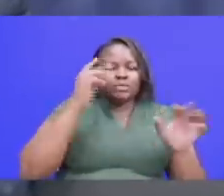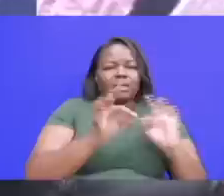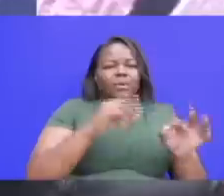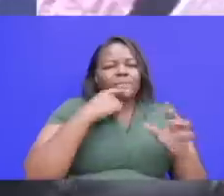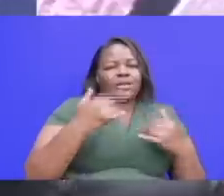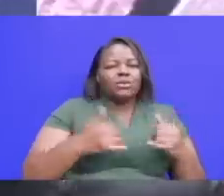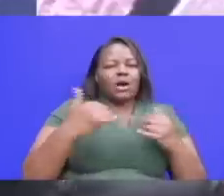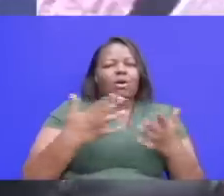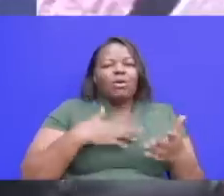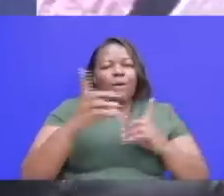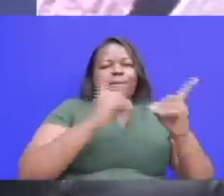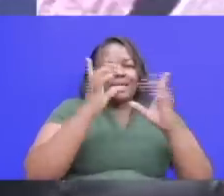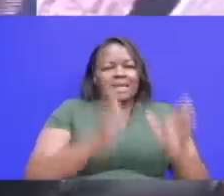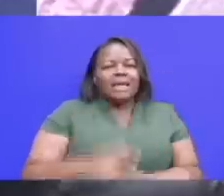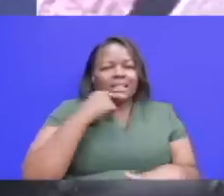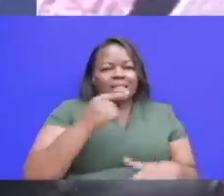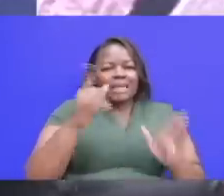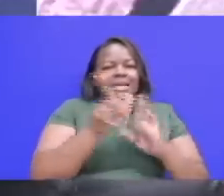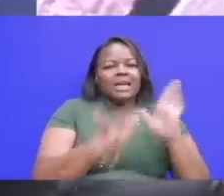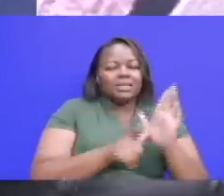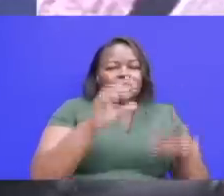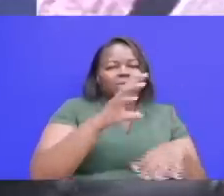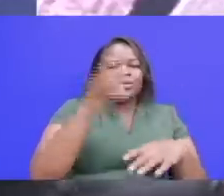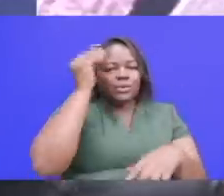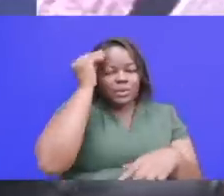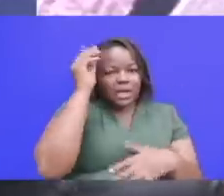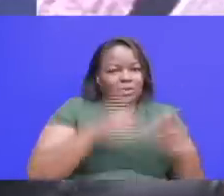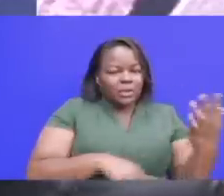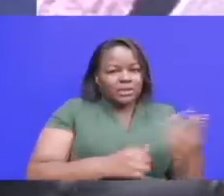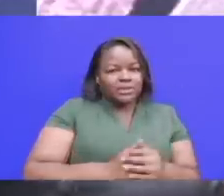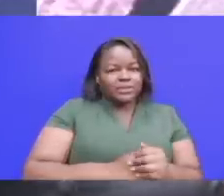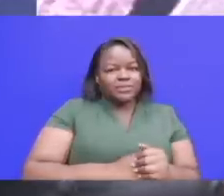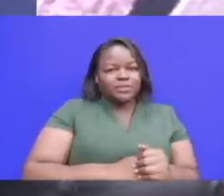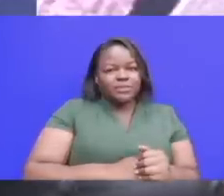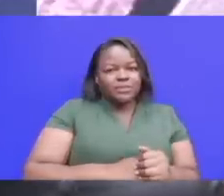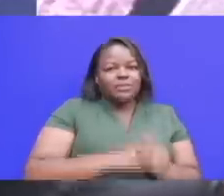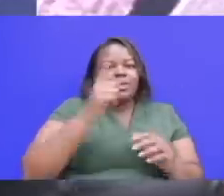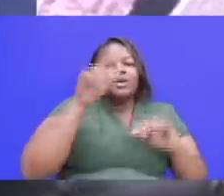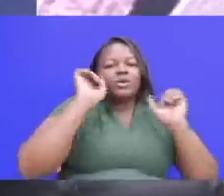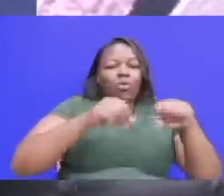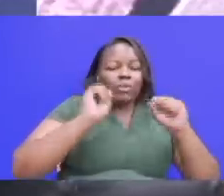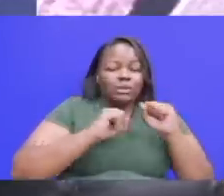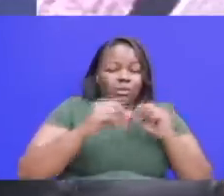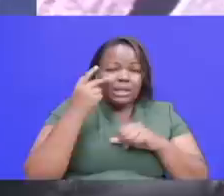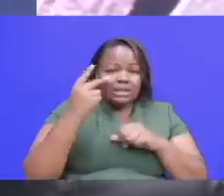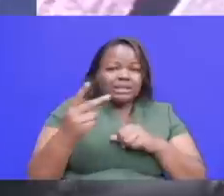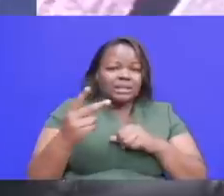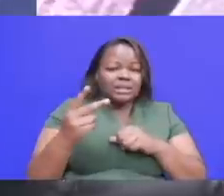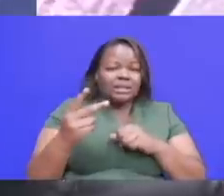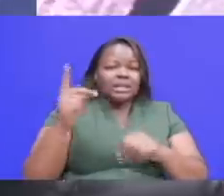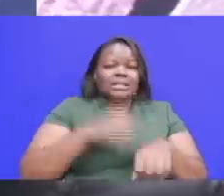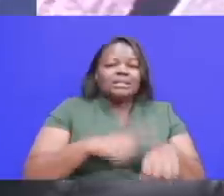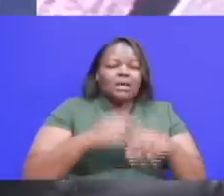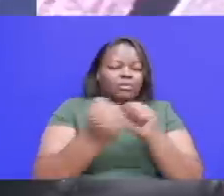my director is on my neck, what are the lessons we learn from? The lessons we learn here is that you can see that when we are